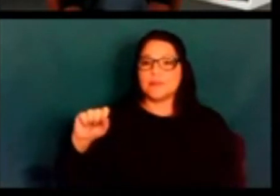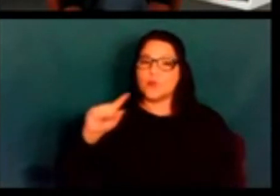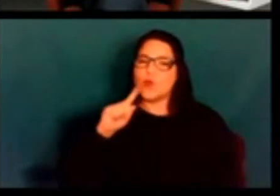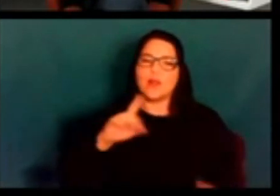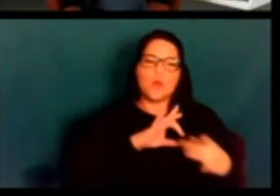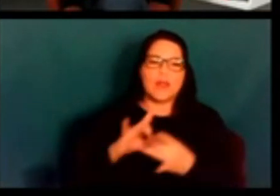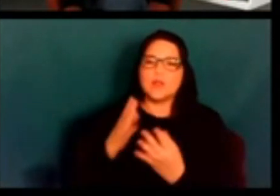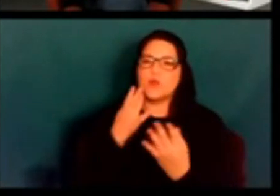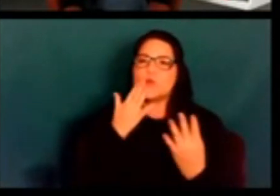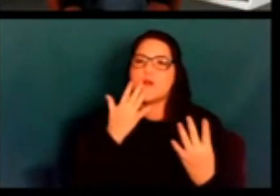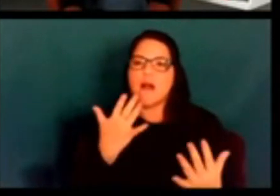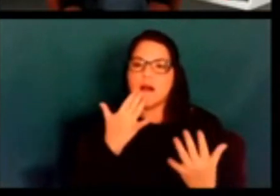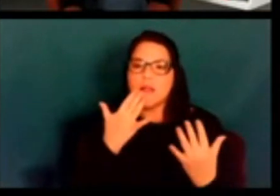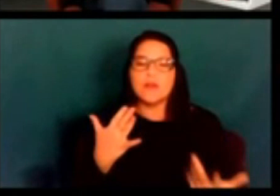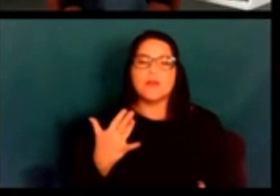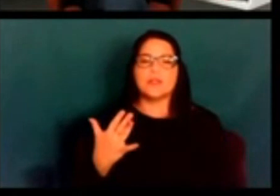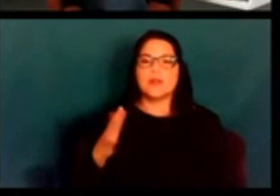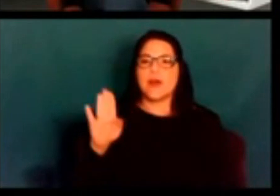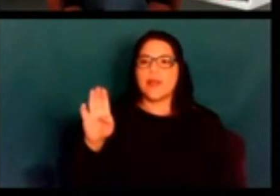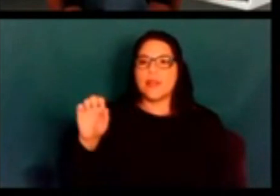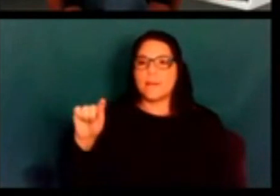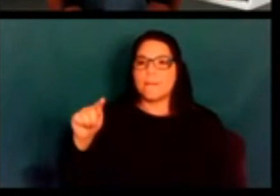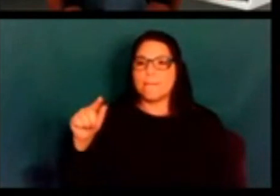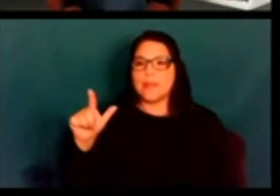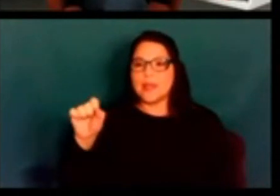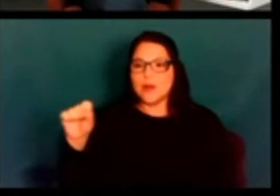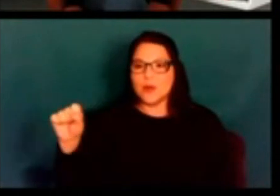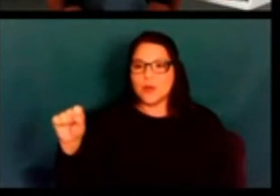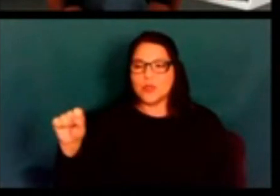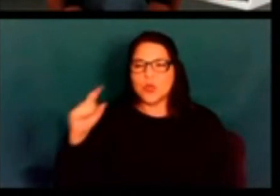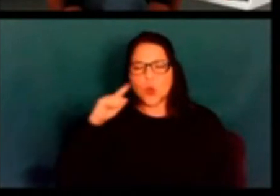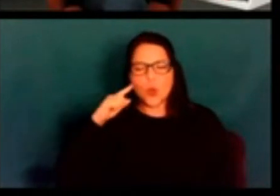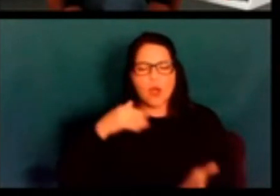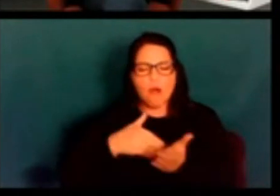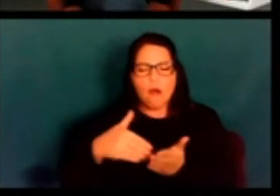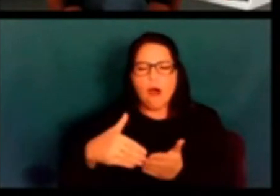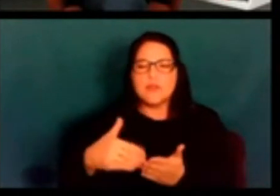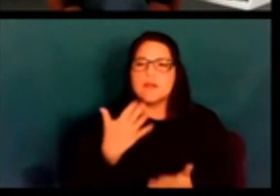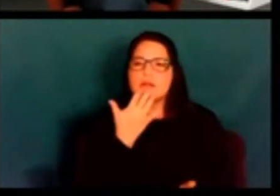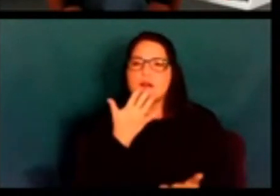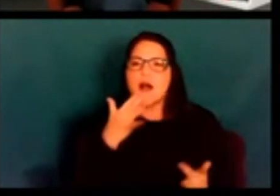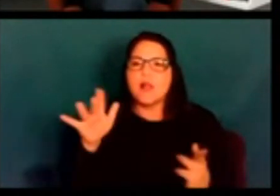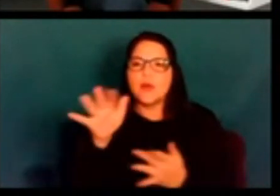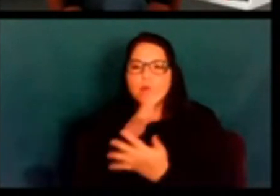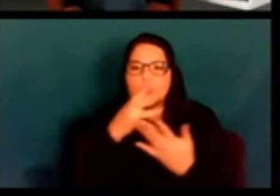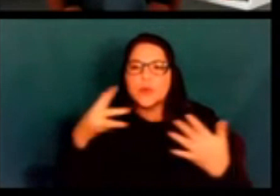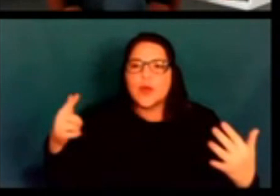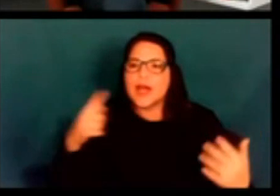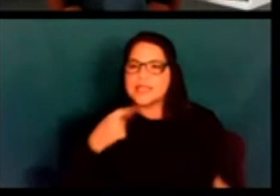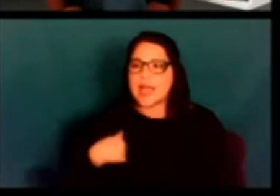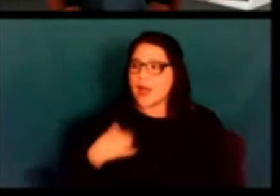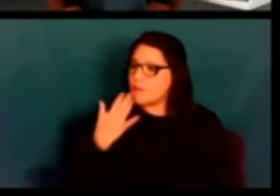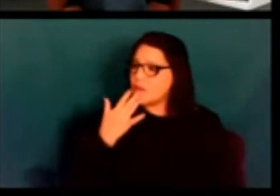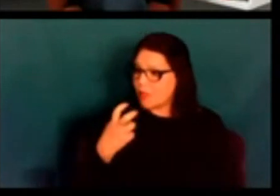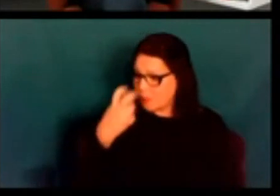colors and the Beatles and all of you always hear people talking about colors. And like I said, I'm colorblind,